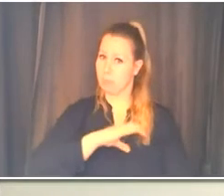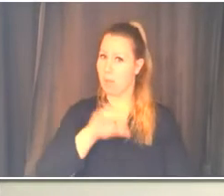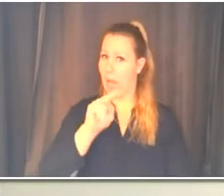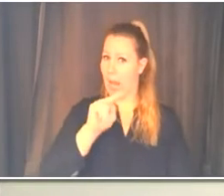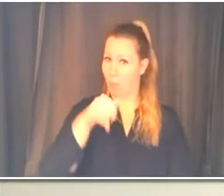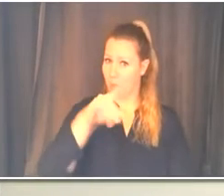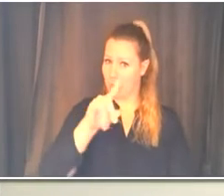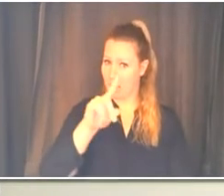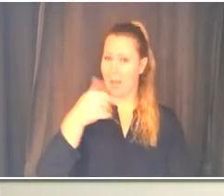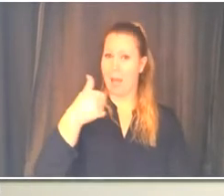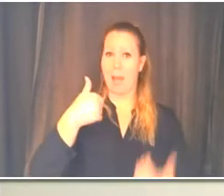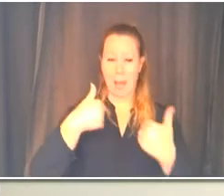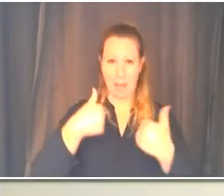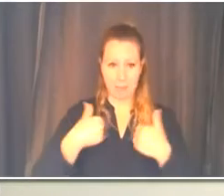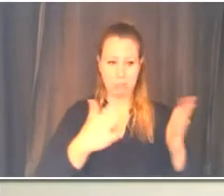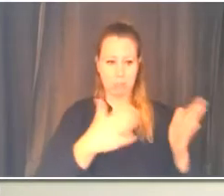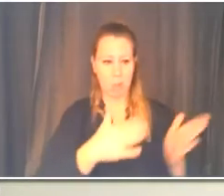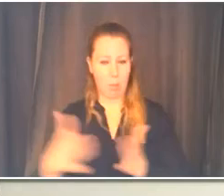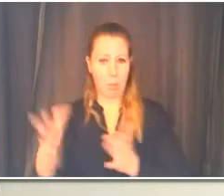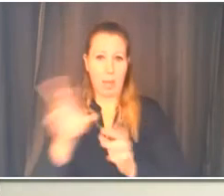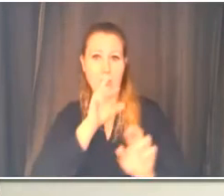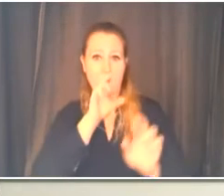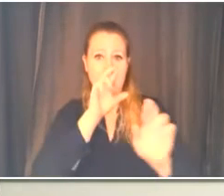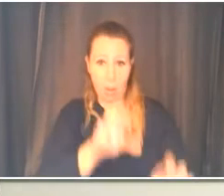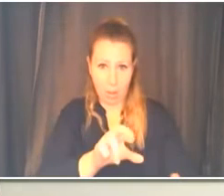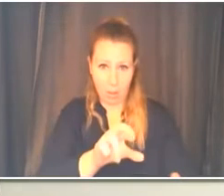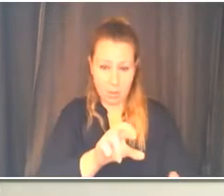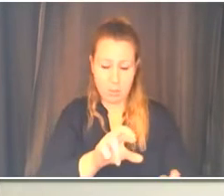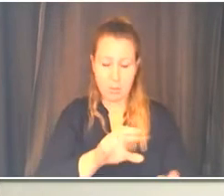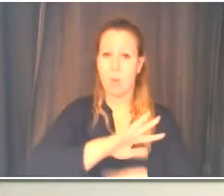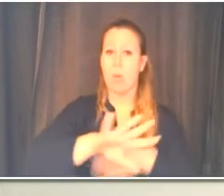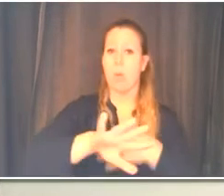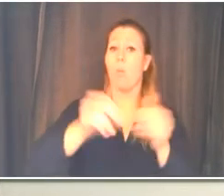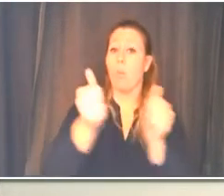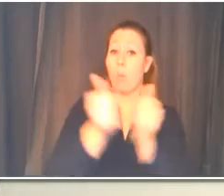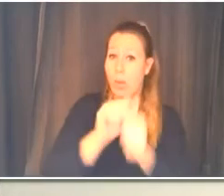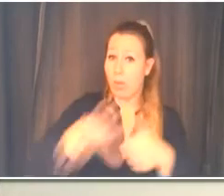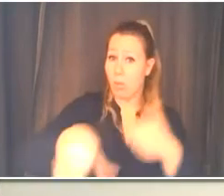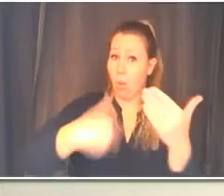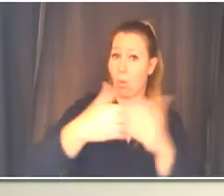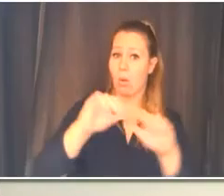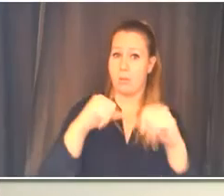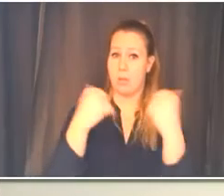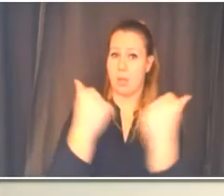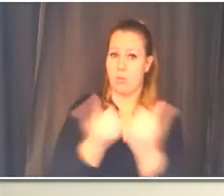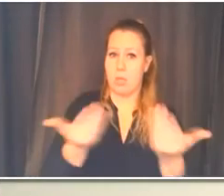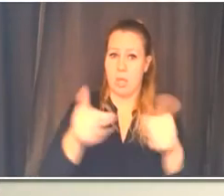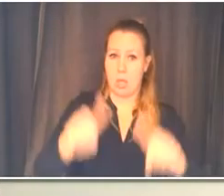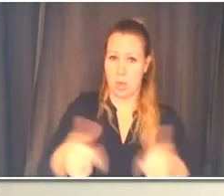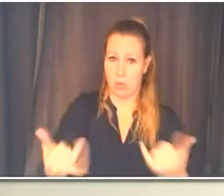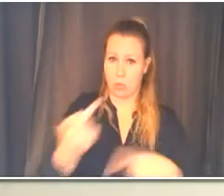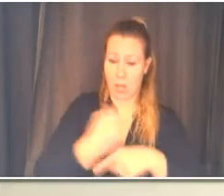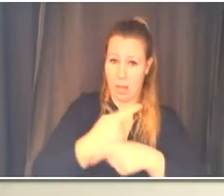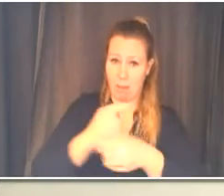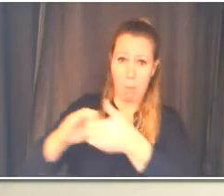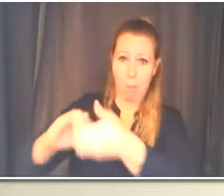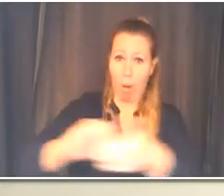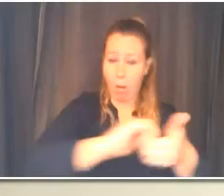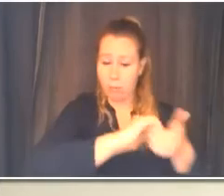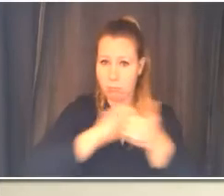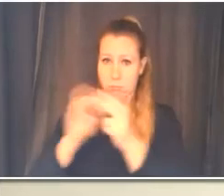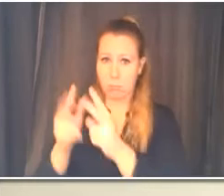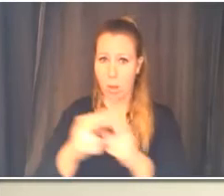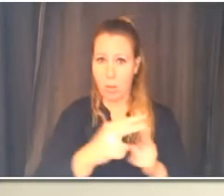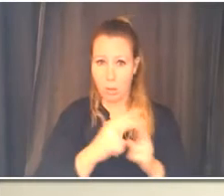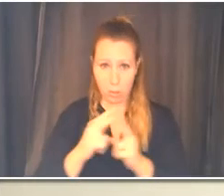Innovative we are going to be creative we are going to figure out ways to get to these victims to these survivors